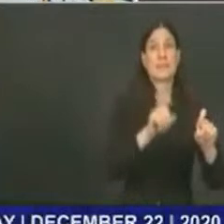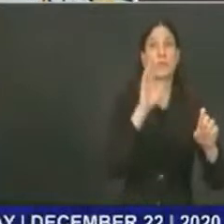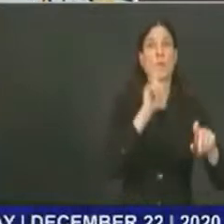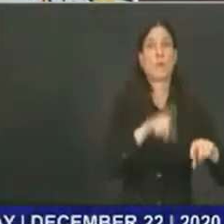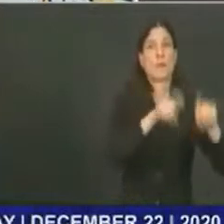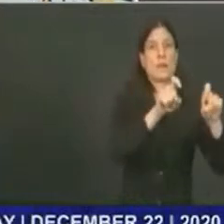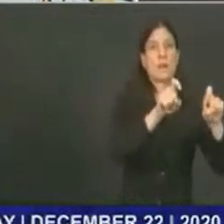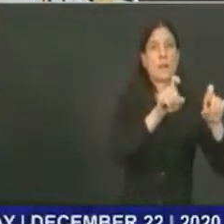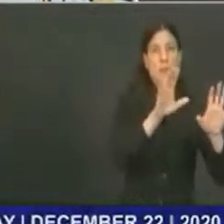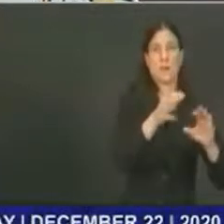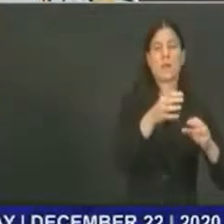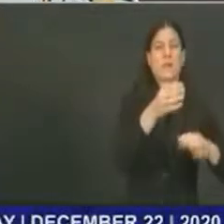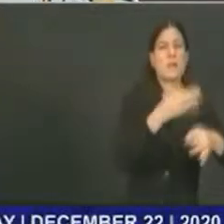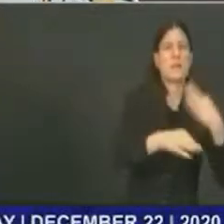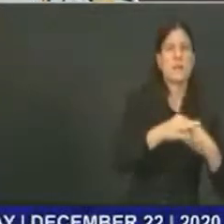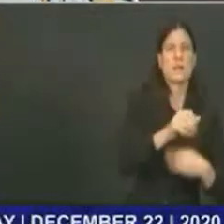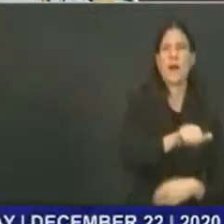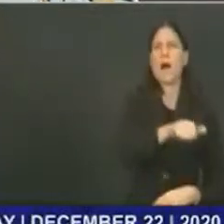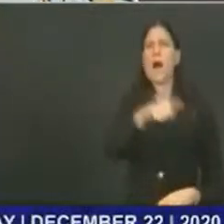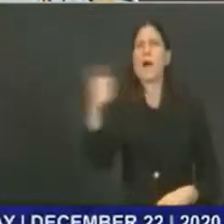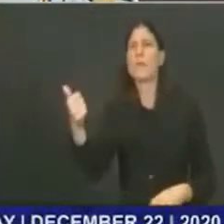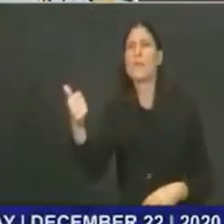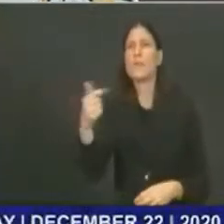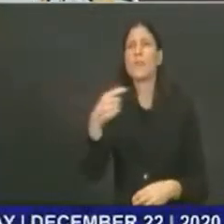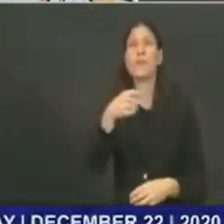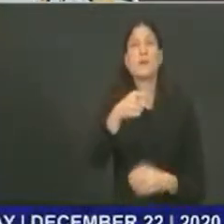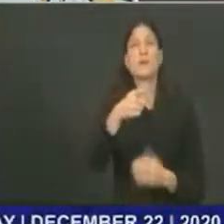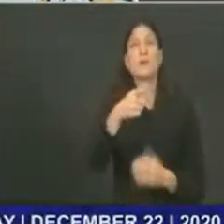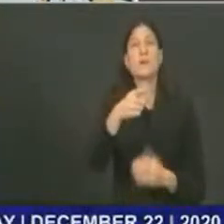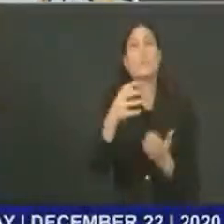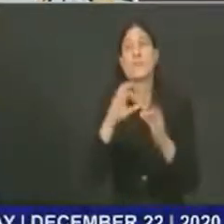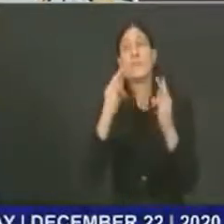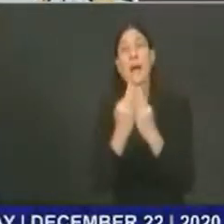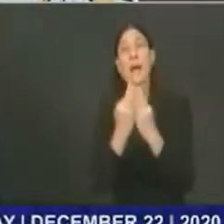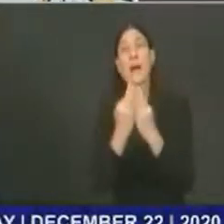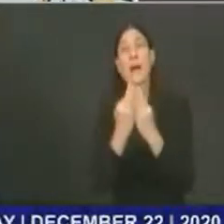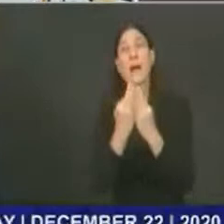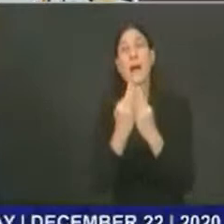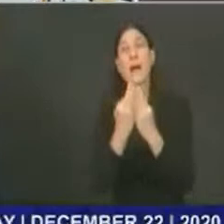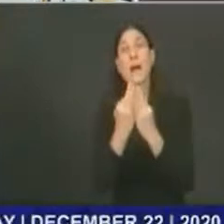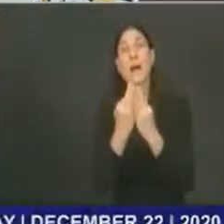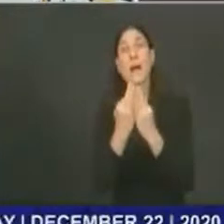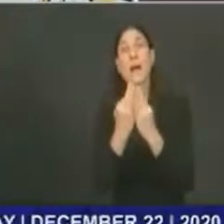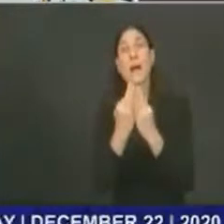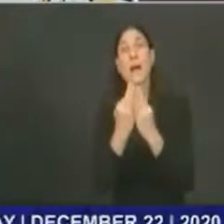safely, but don't gather indoors with people you don't live with.